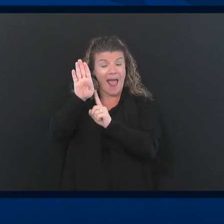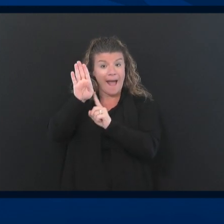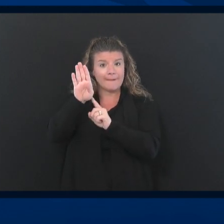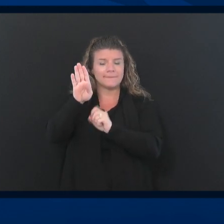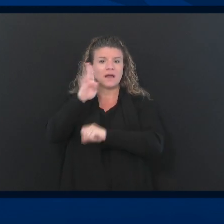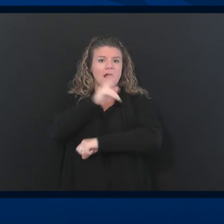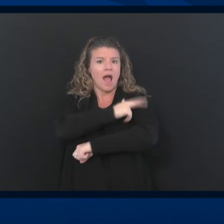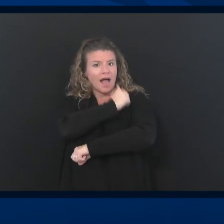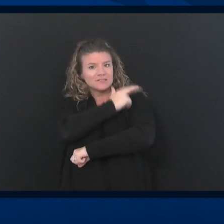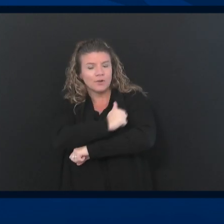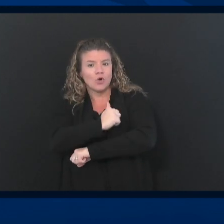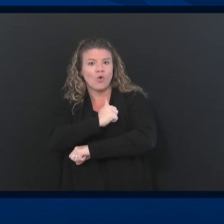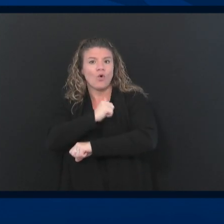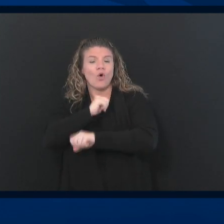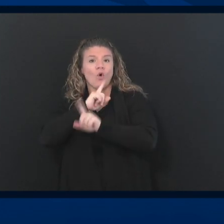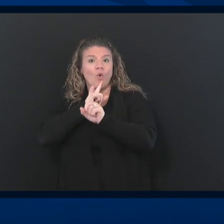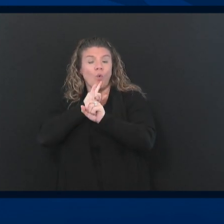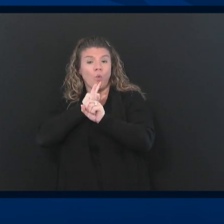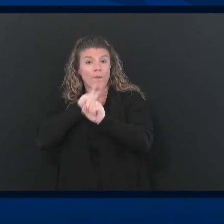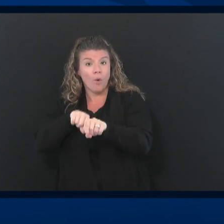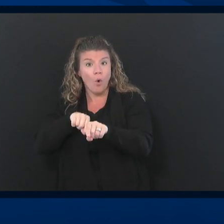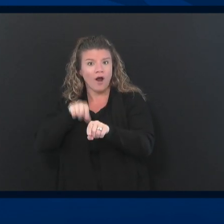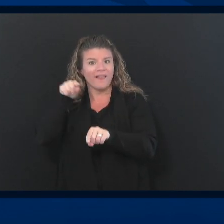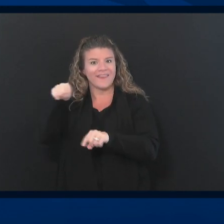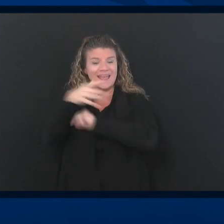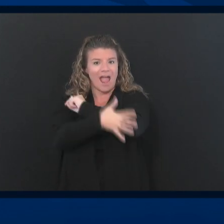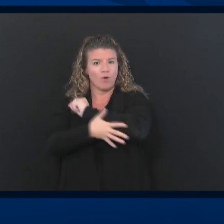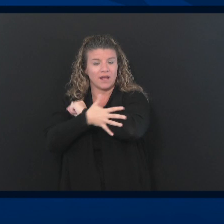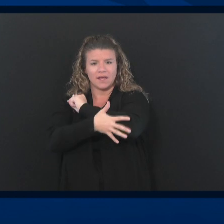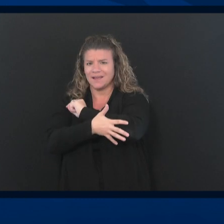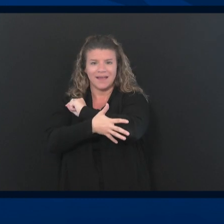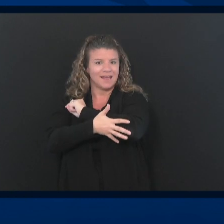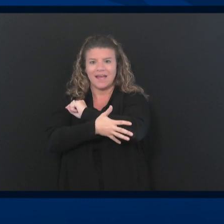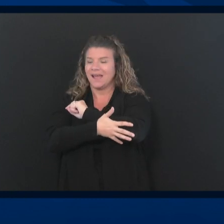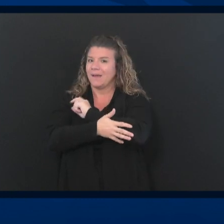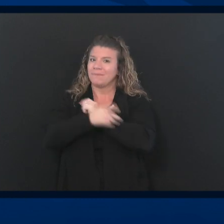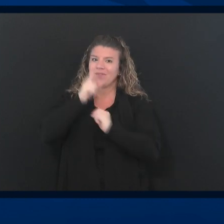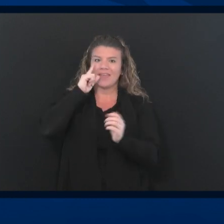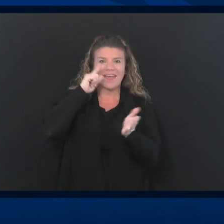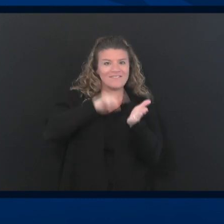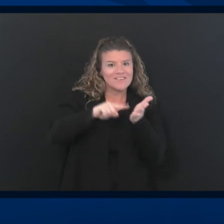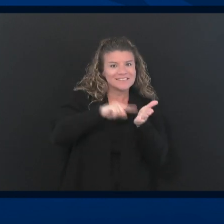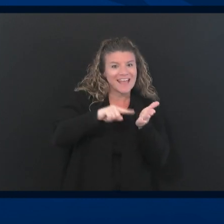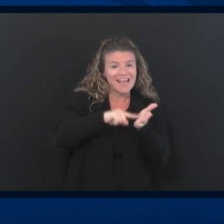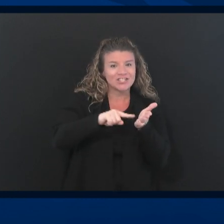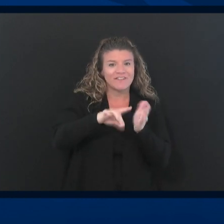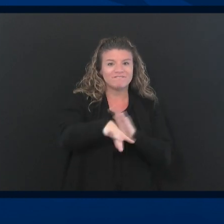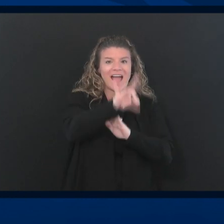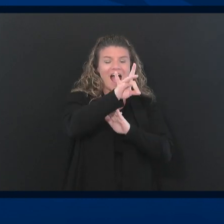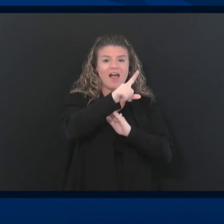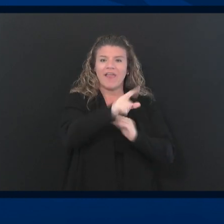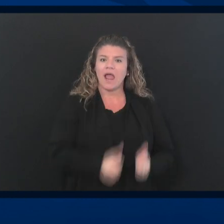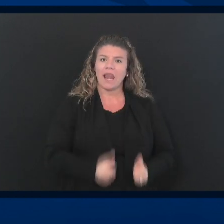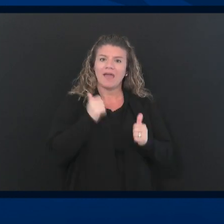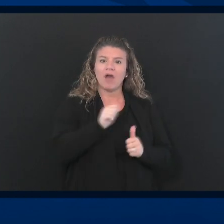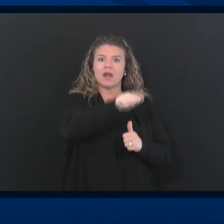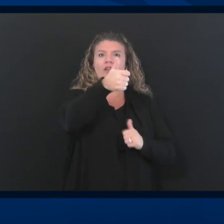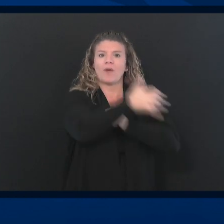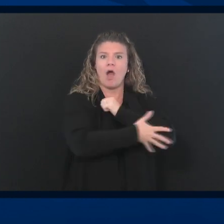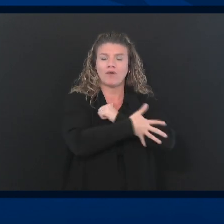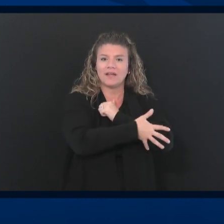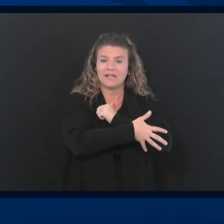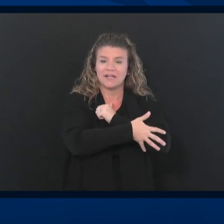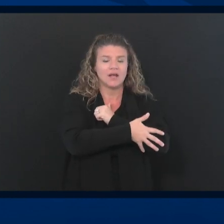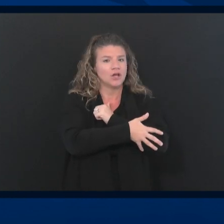may report an individual coming from one county, but the investigation shows that they actually reside in a different county. So that